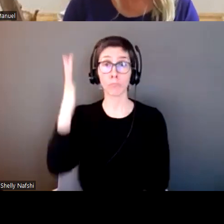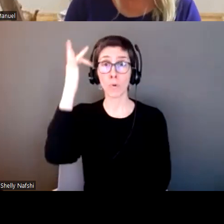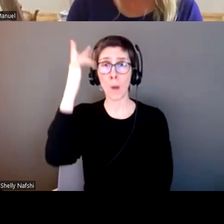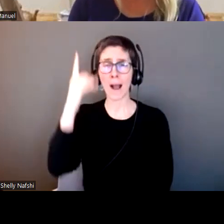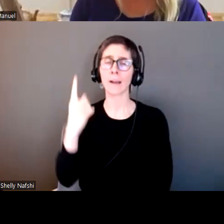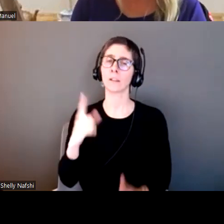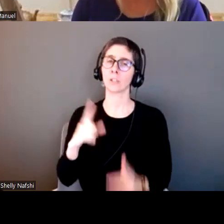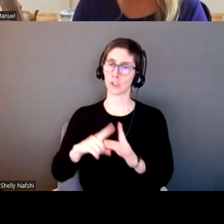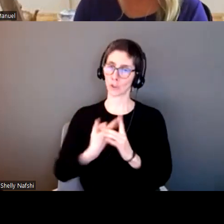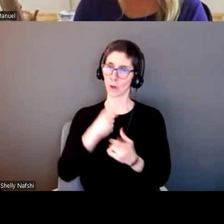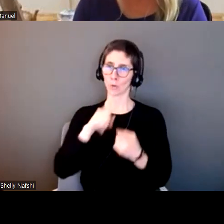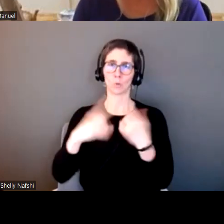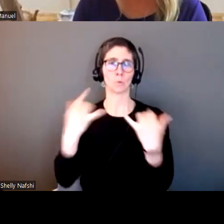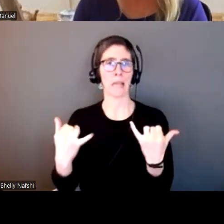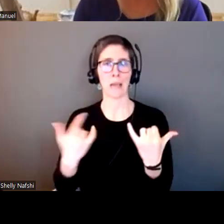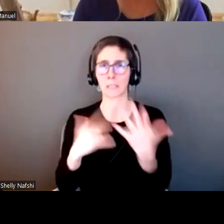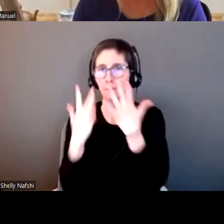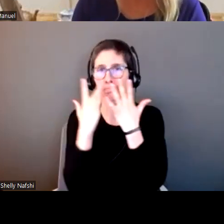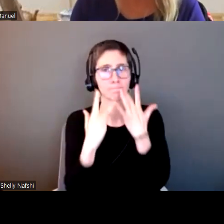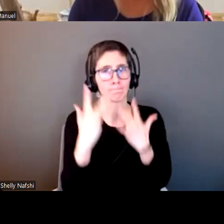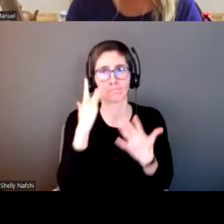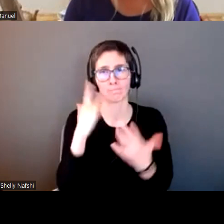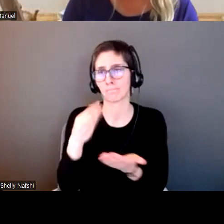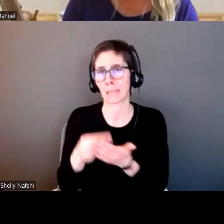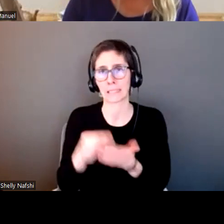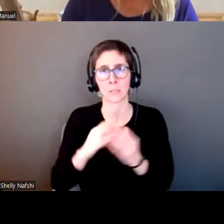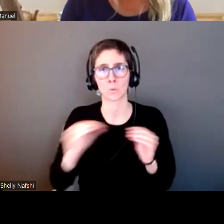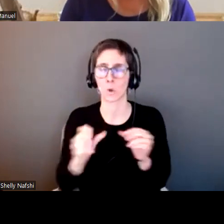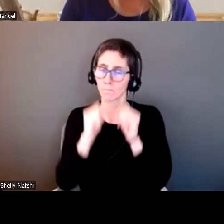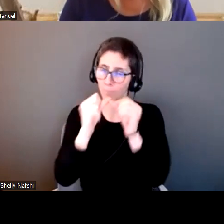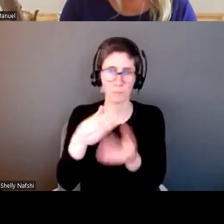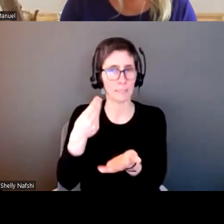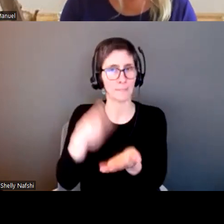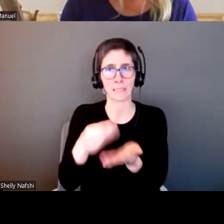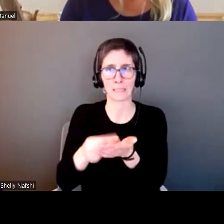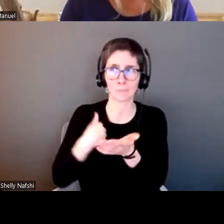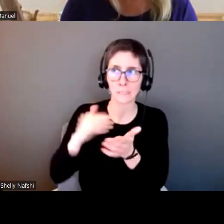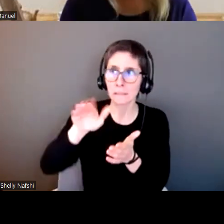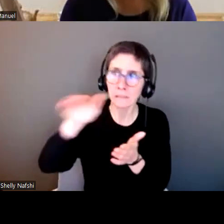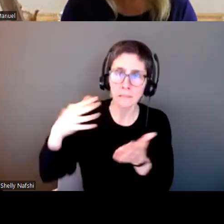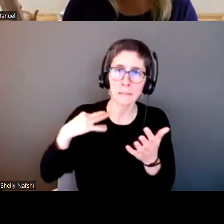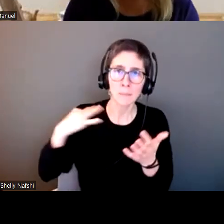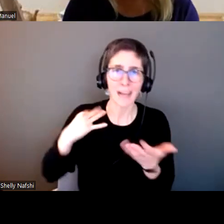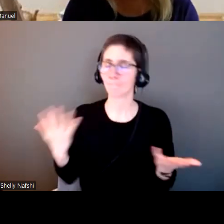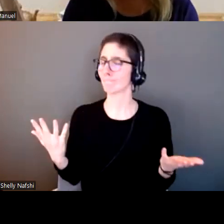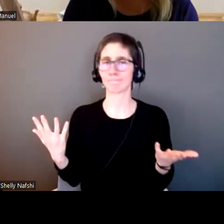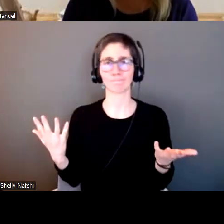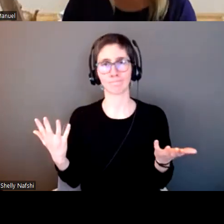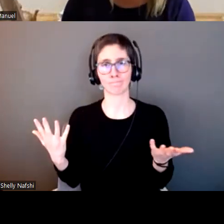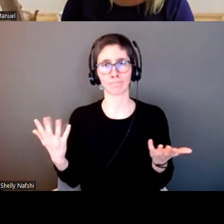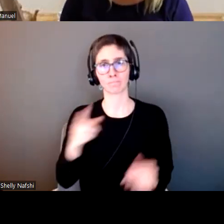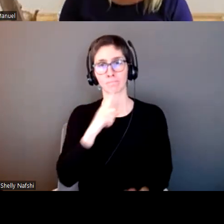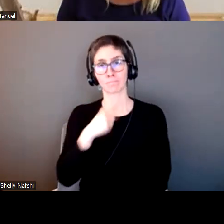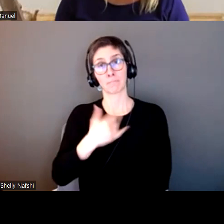unfortunately, been able to secure funding for Pat's Place, despite trying. And so I'm very fortunate that I work in